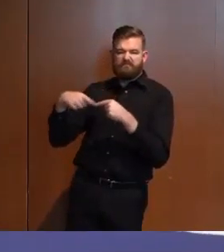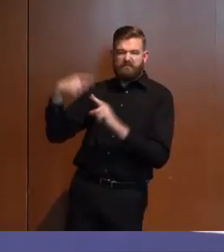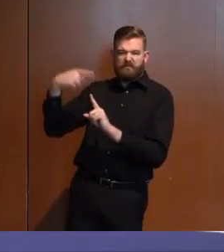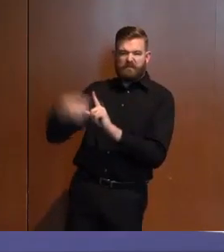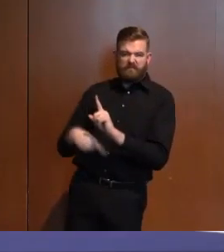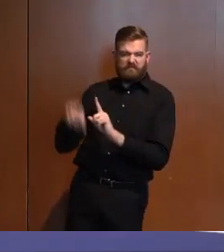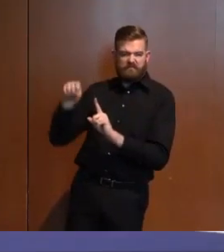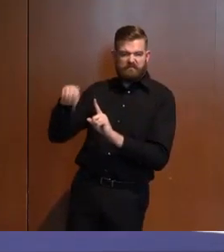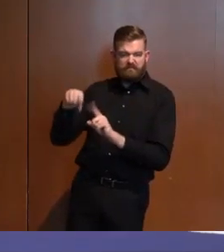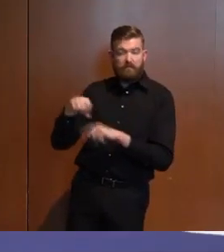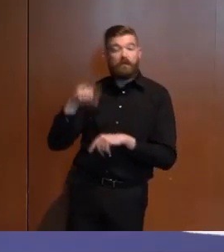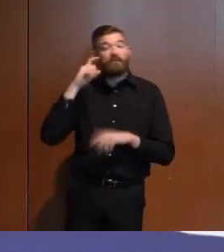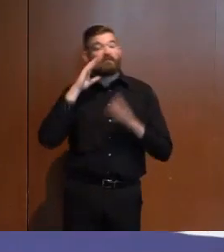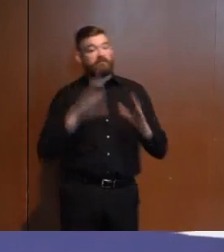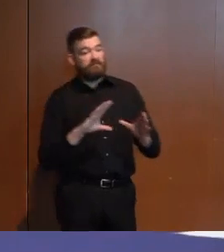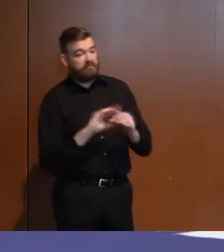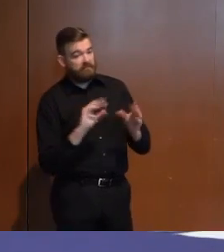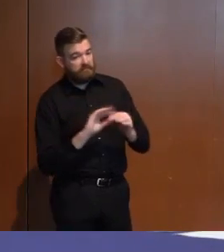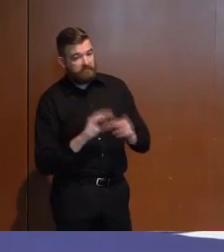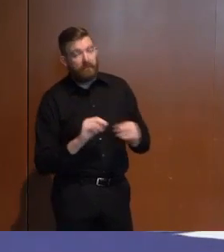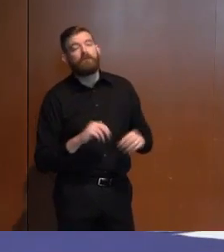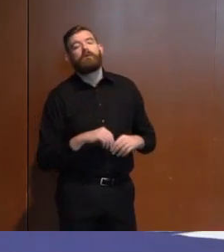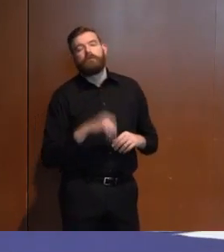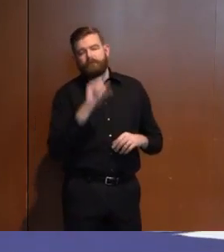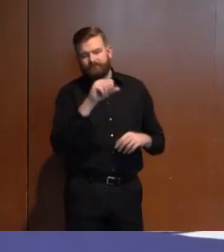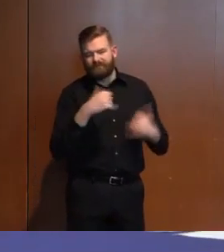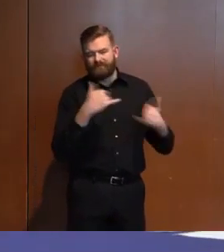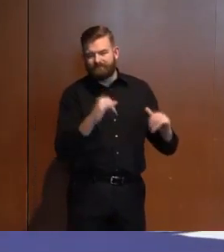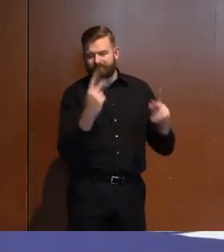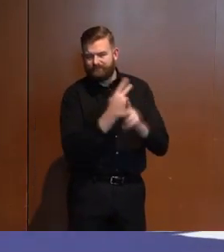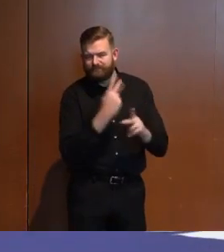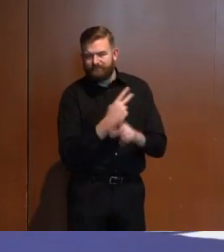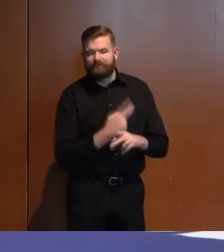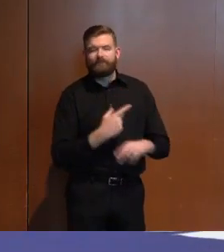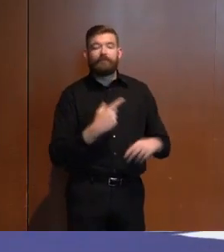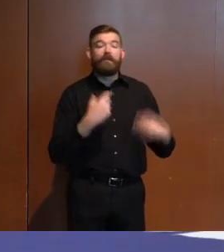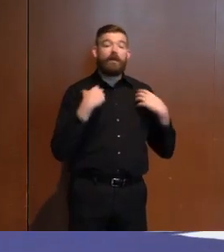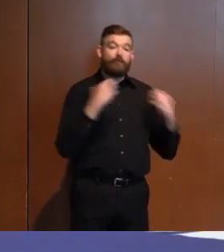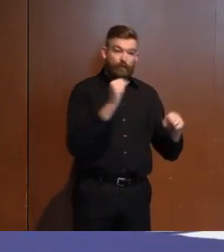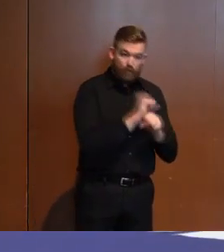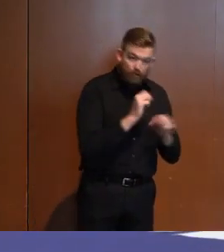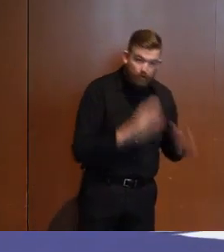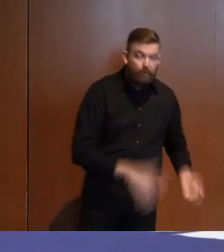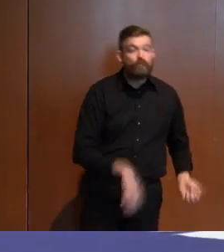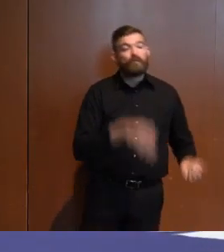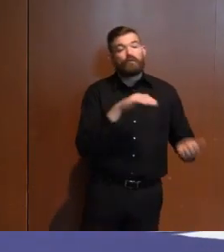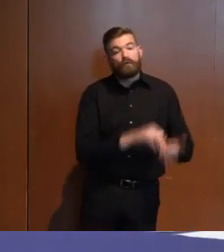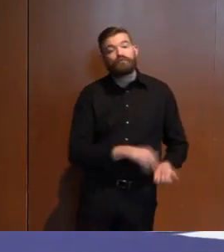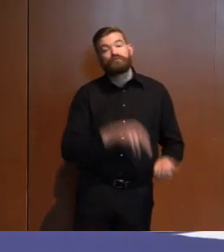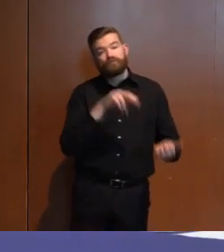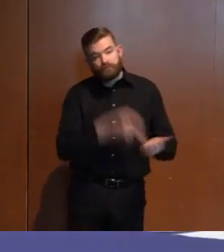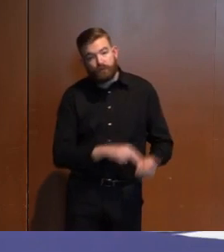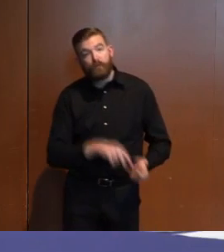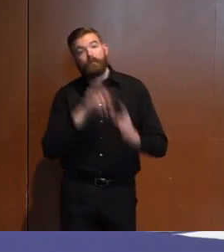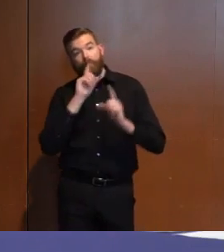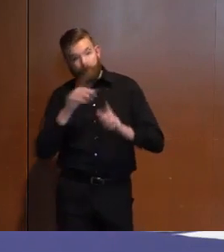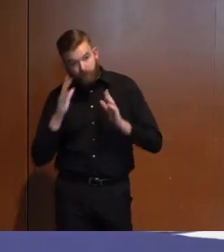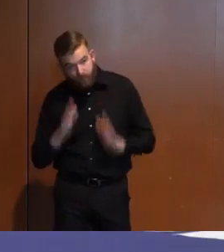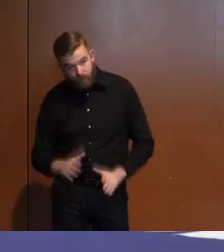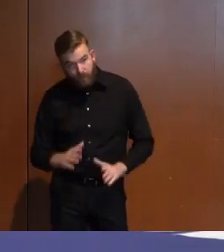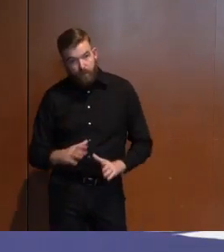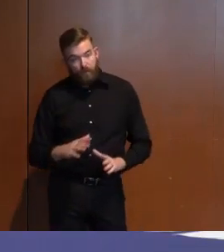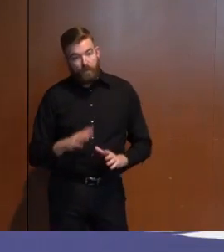first responders. Part of the reason I was on, for instance, today with some of the labor leaders is to make sure that essential retail folks are at